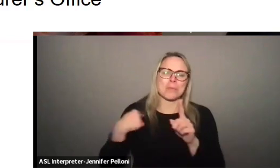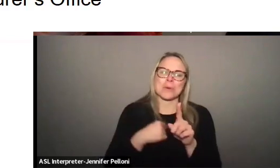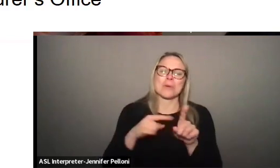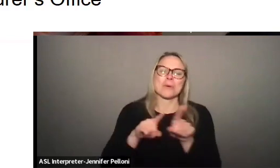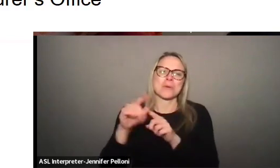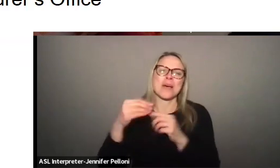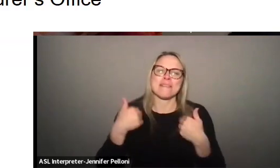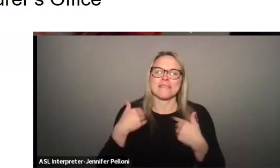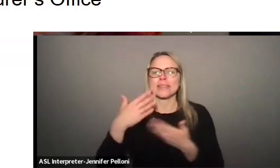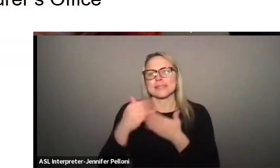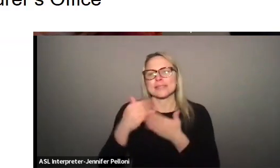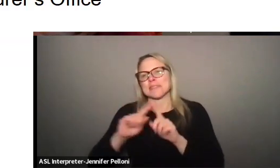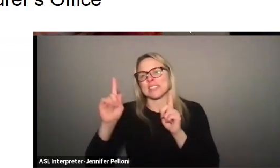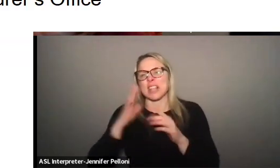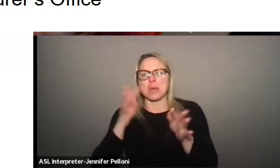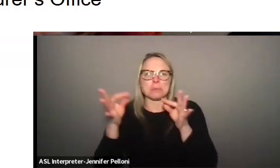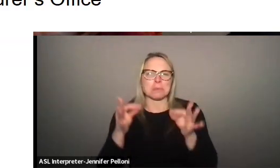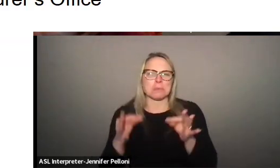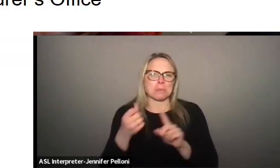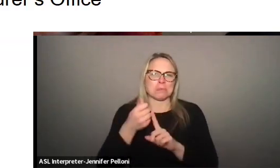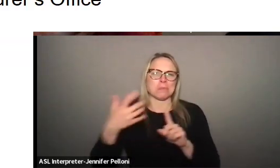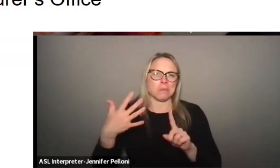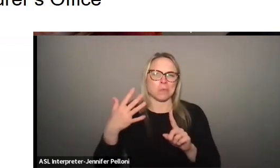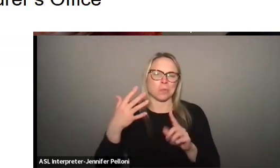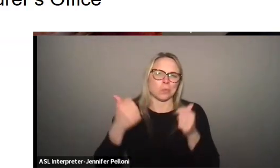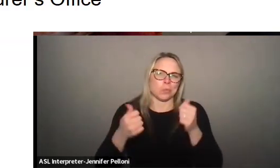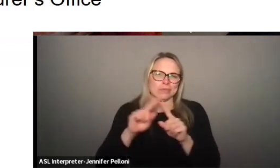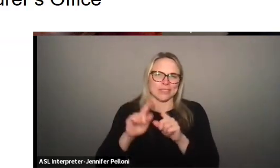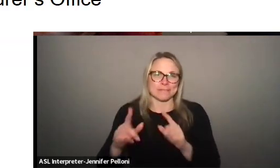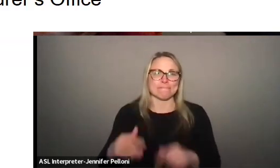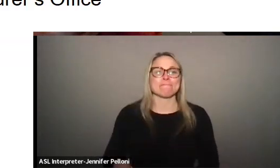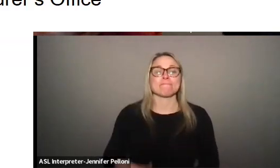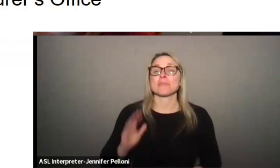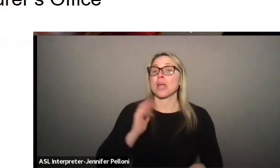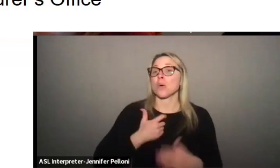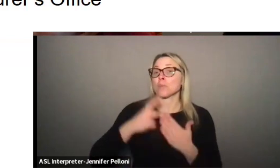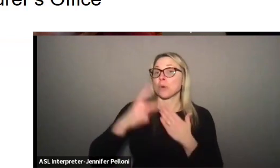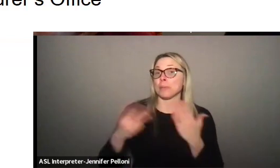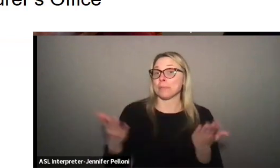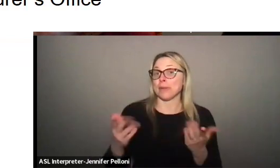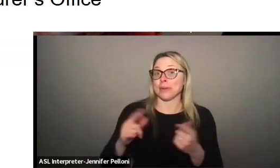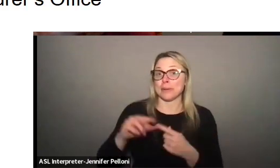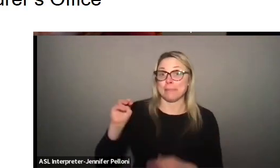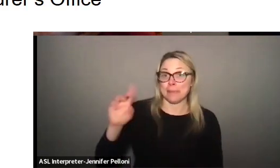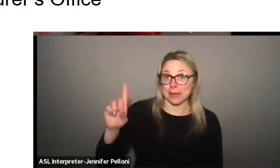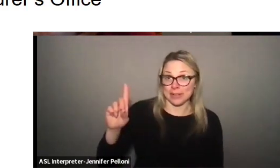some differences as well, and we'll talk a little bit about that. Our program here in Maryland